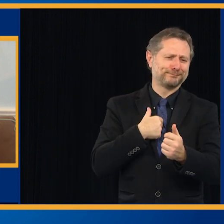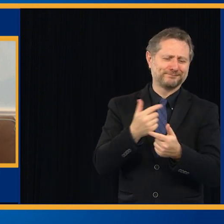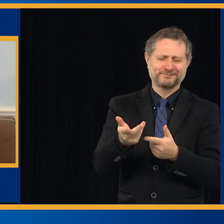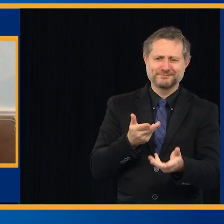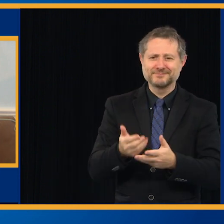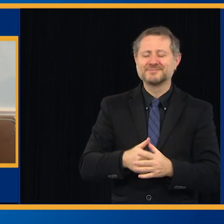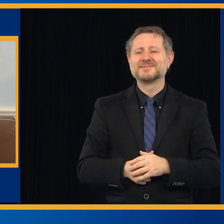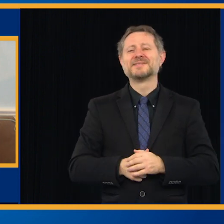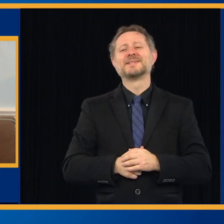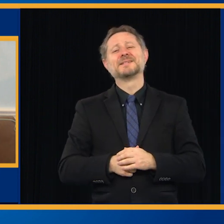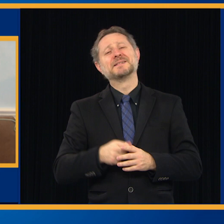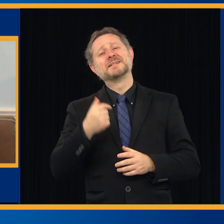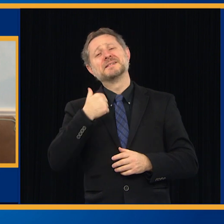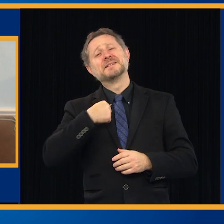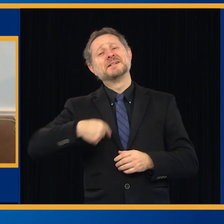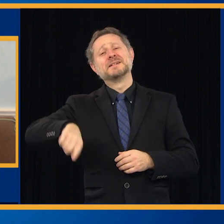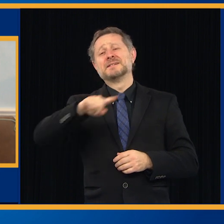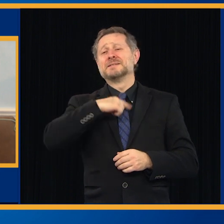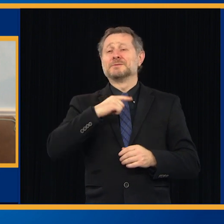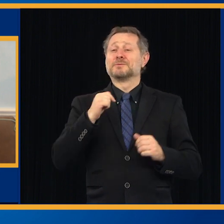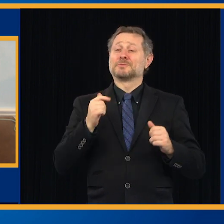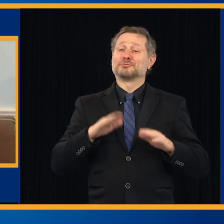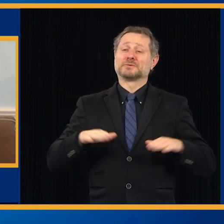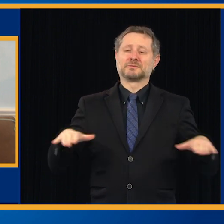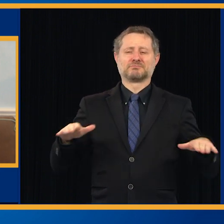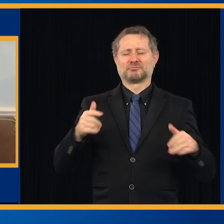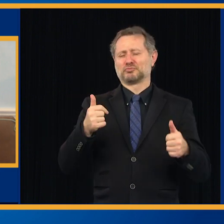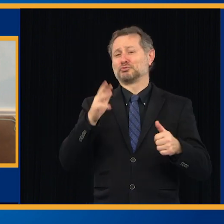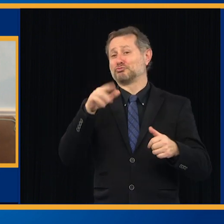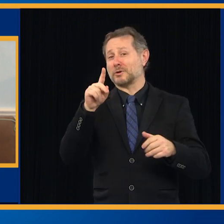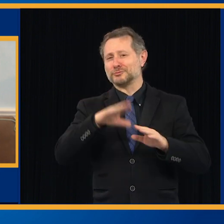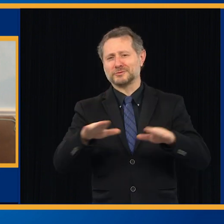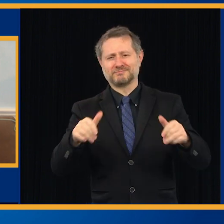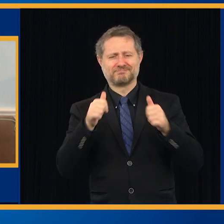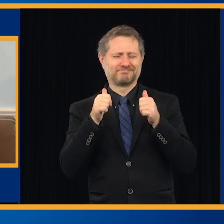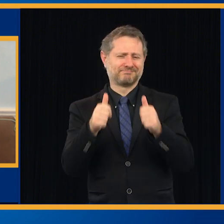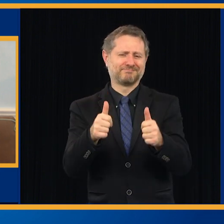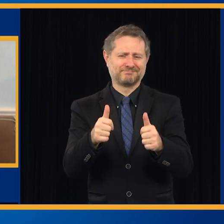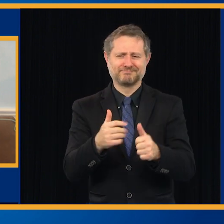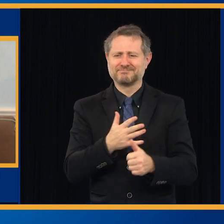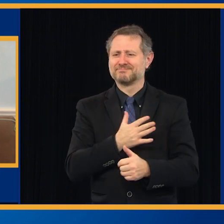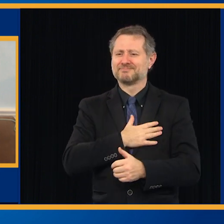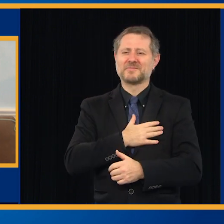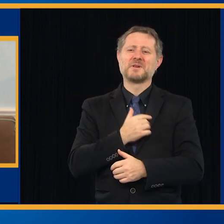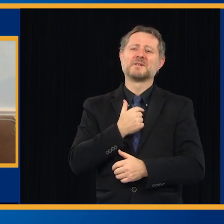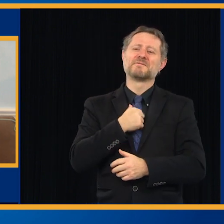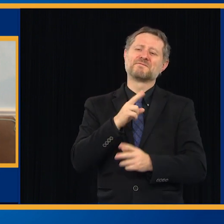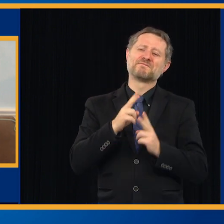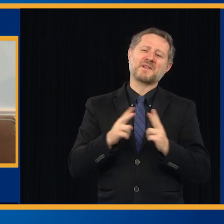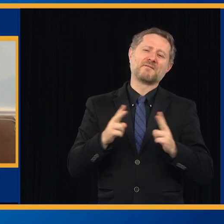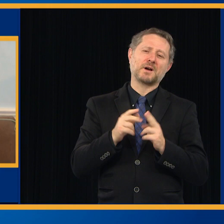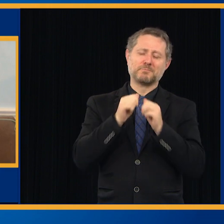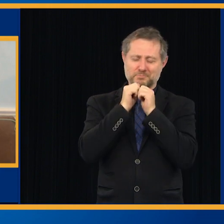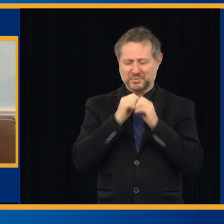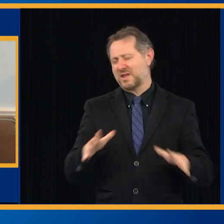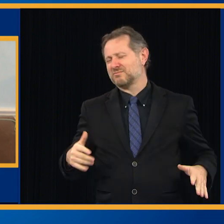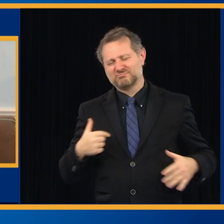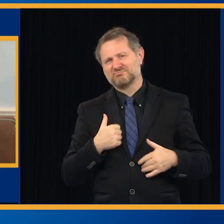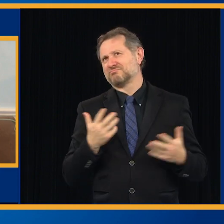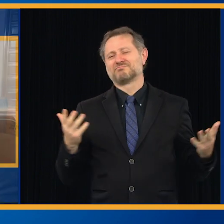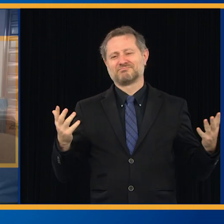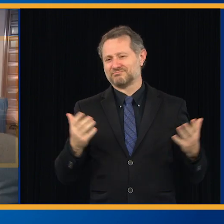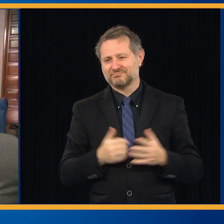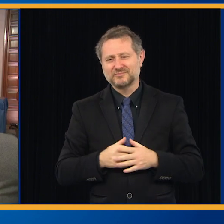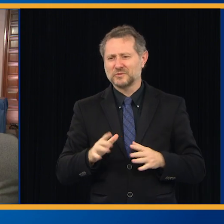And all the children, all my grandchildren. I am so blessed, as many mothers today